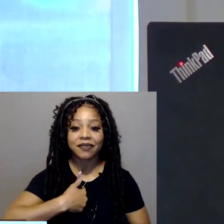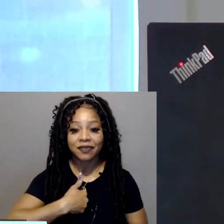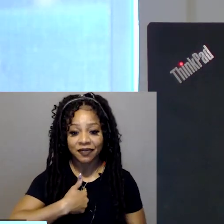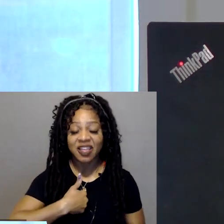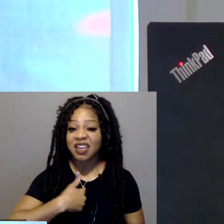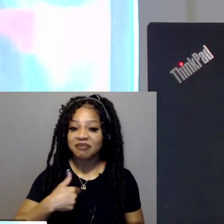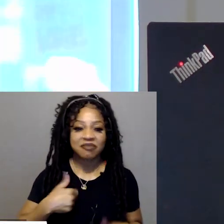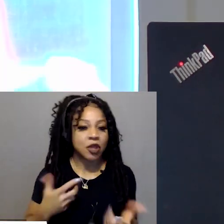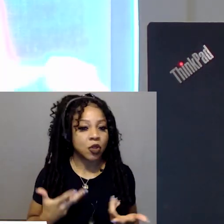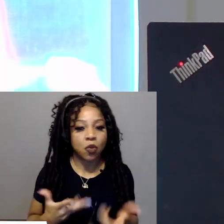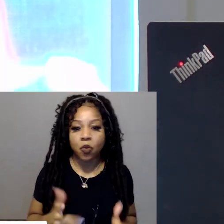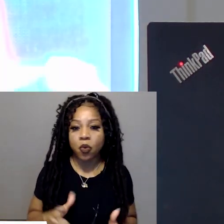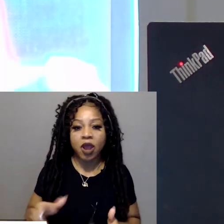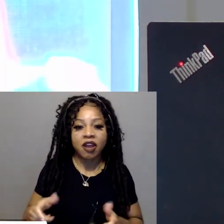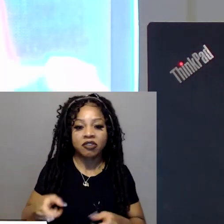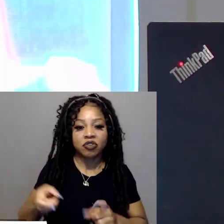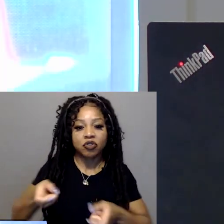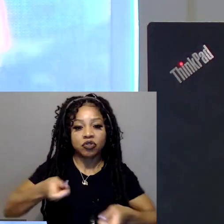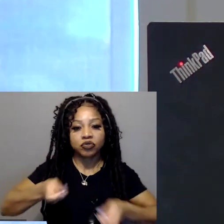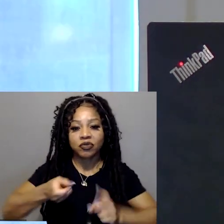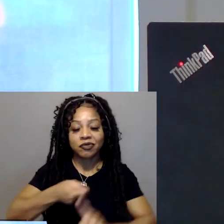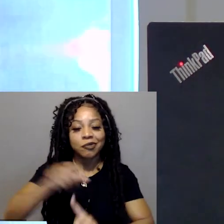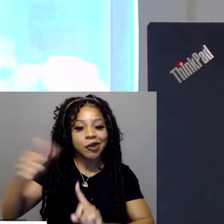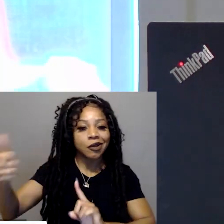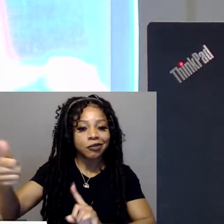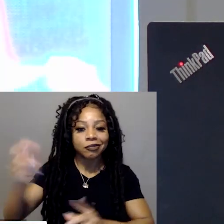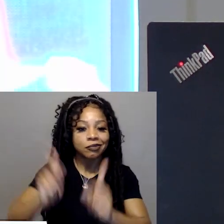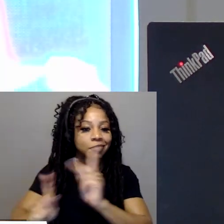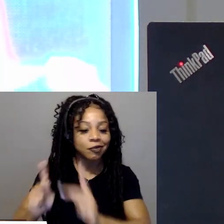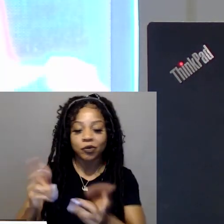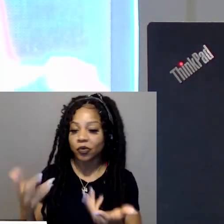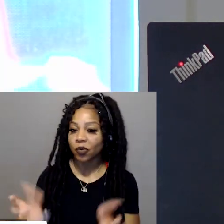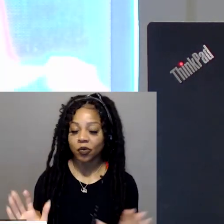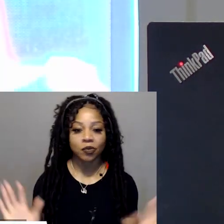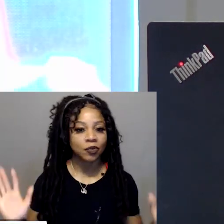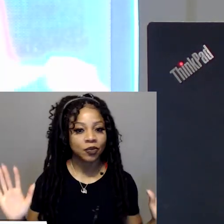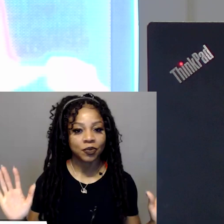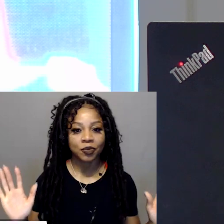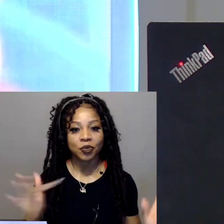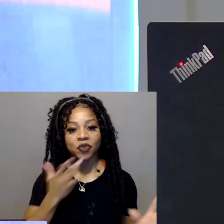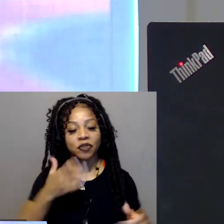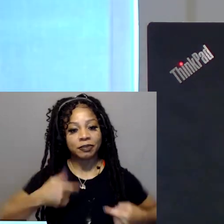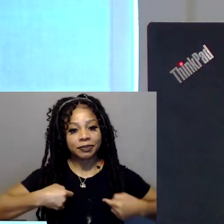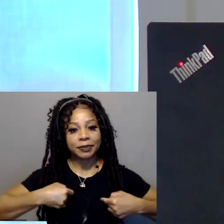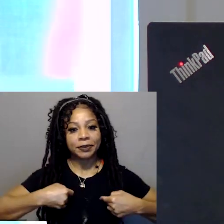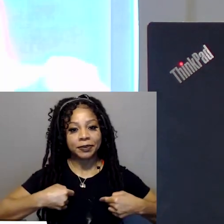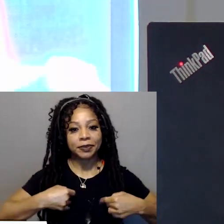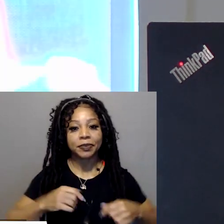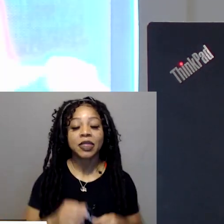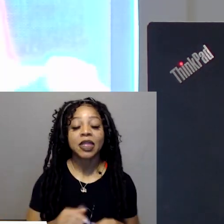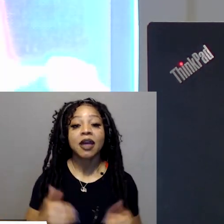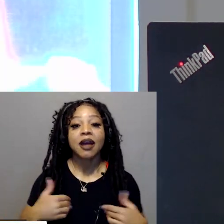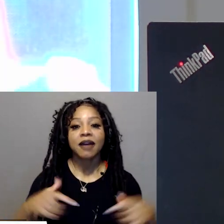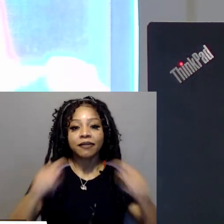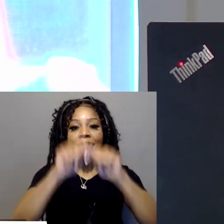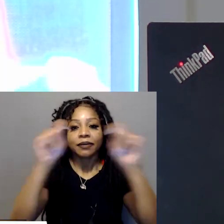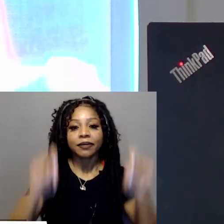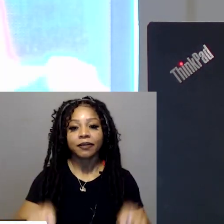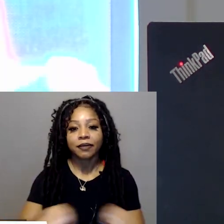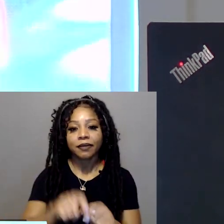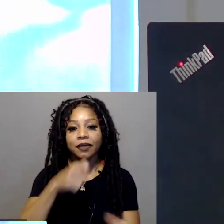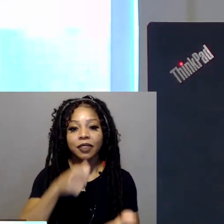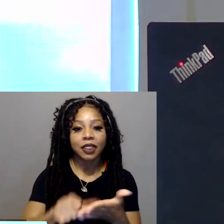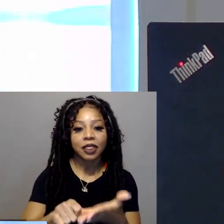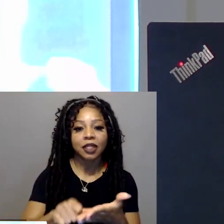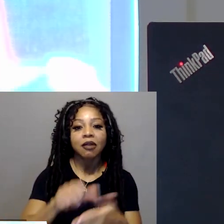I don't want to be controlled by my parents and guardians. So there is a template letter on our website